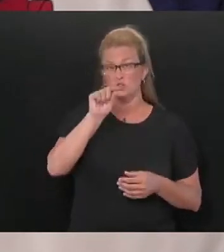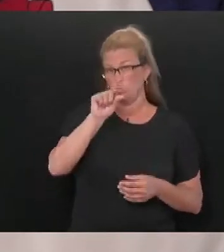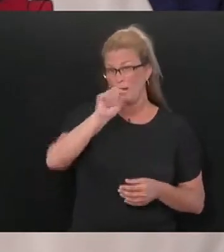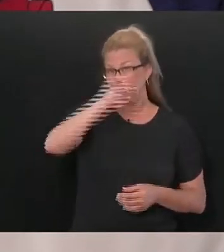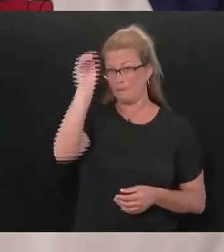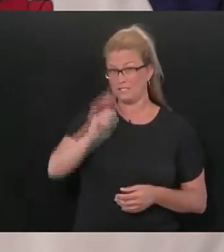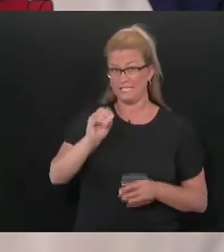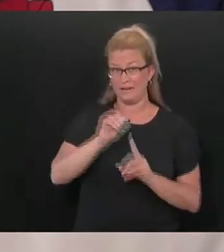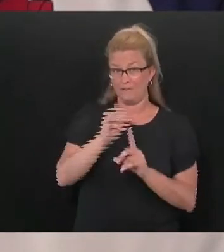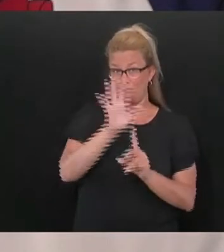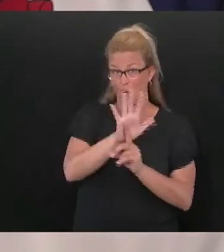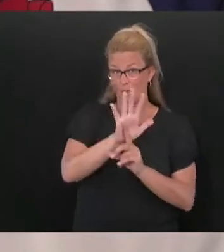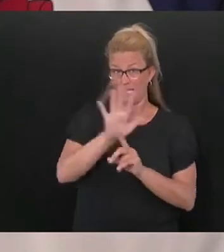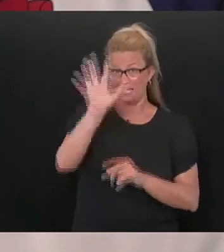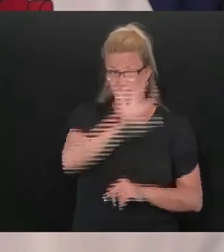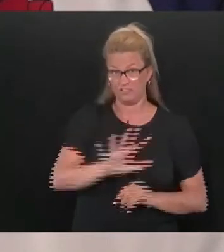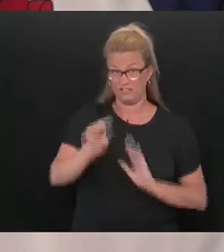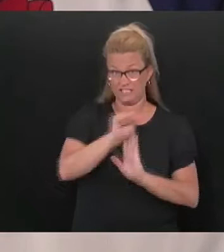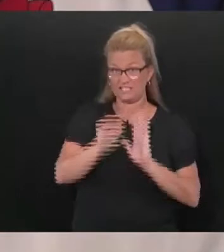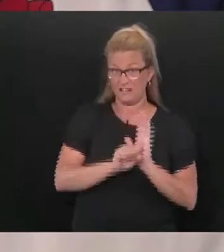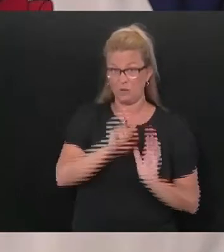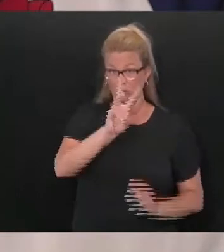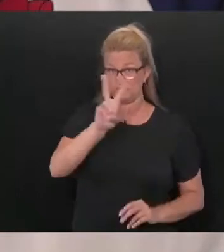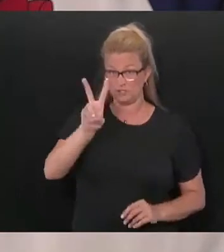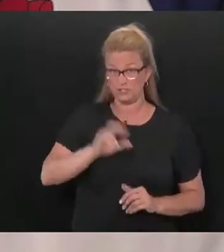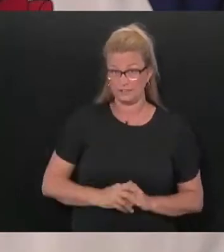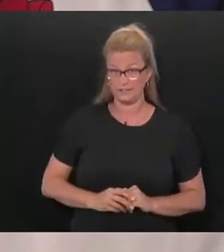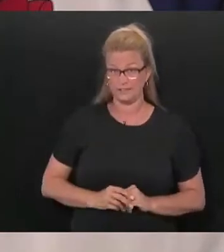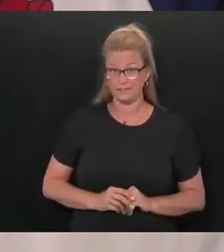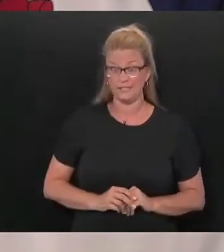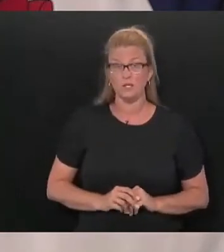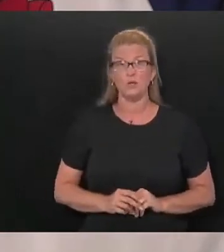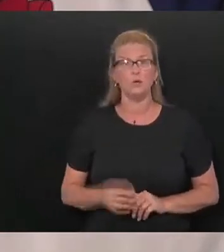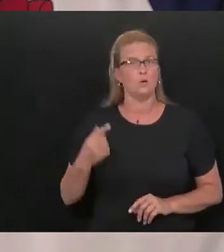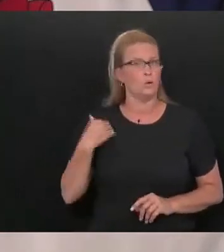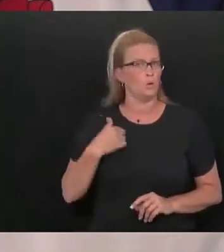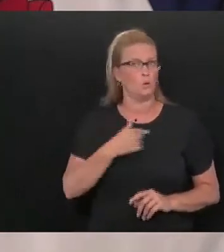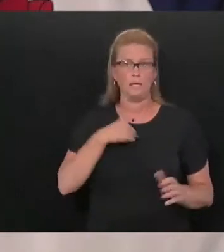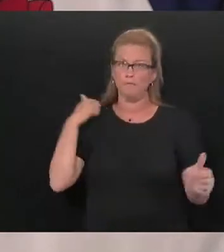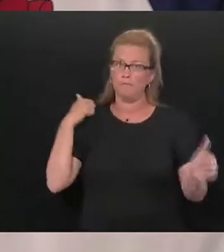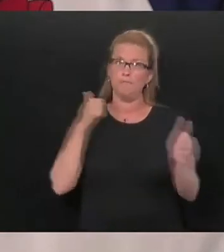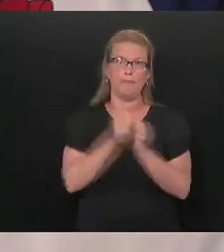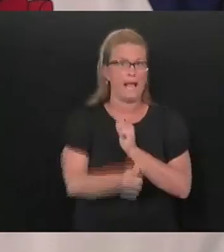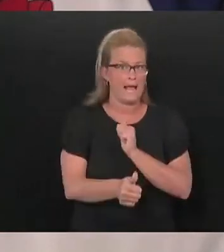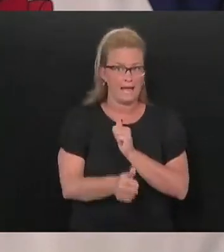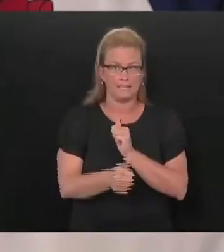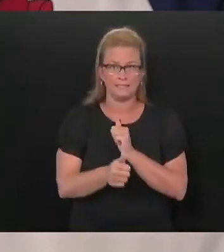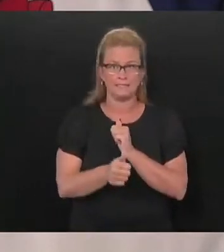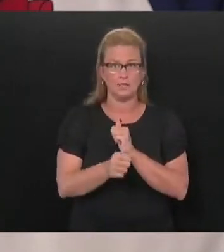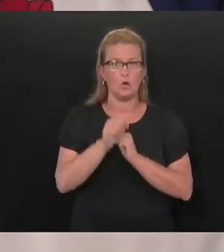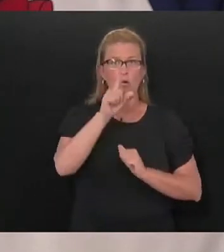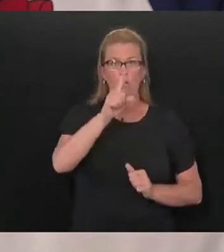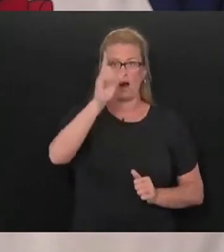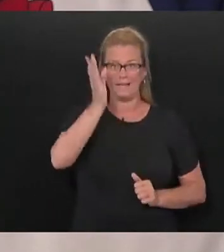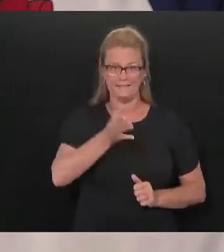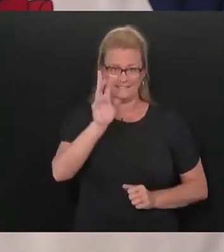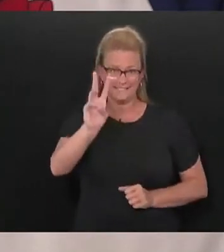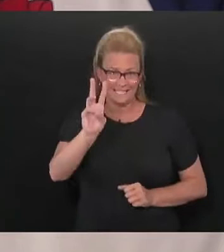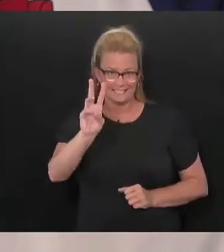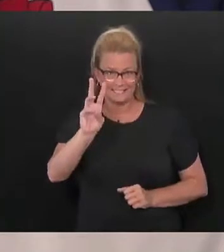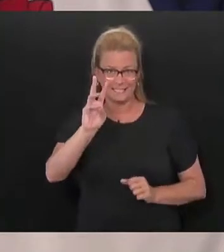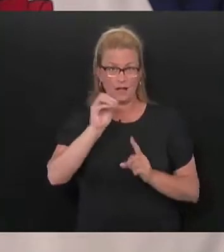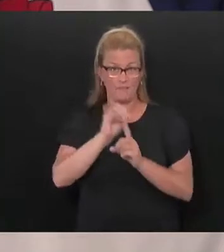20% of our entire population. We have absolutely surpassed 1/6 of our